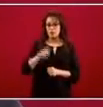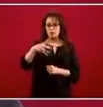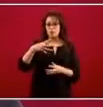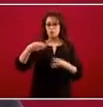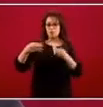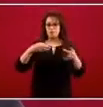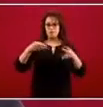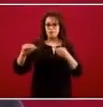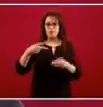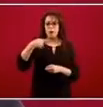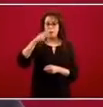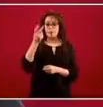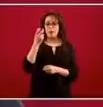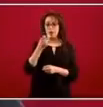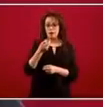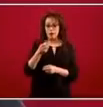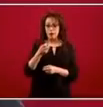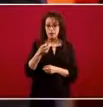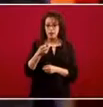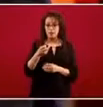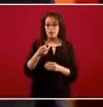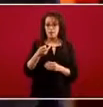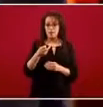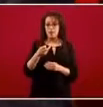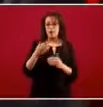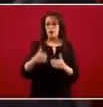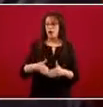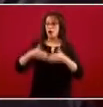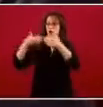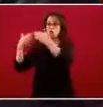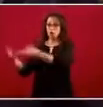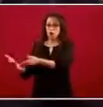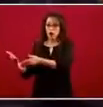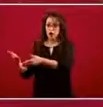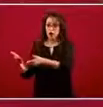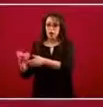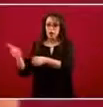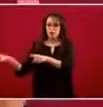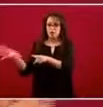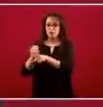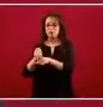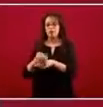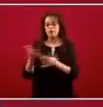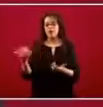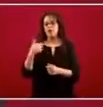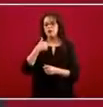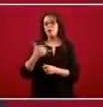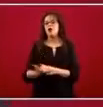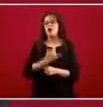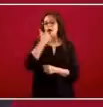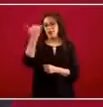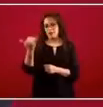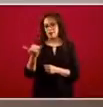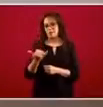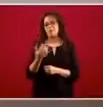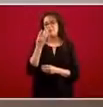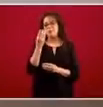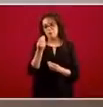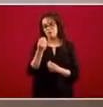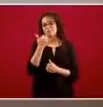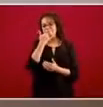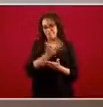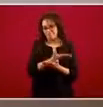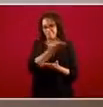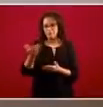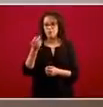upset about this comment. So the confirmed cases are true, but they should not